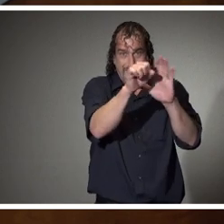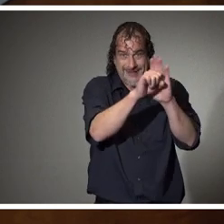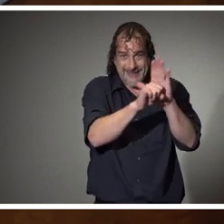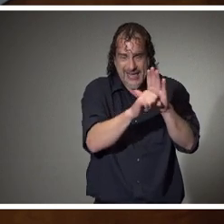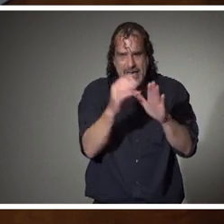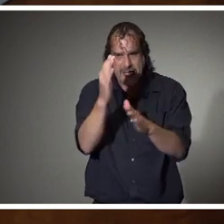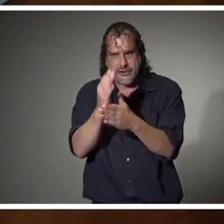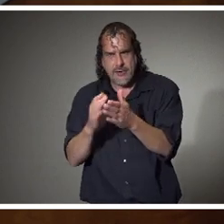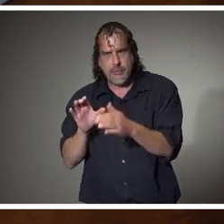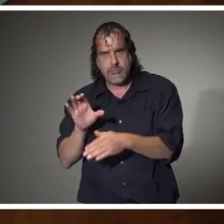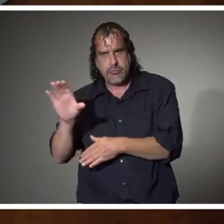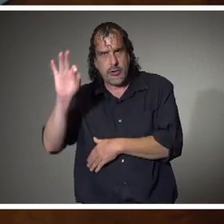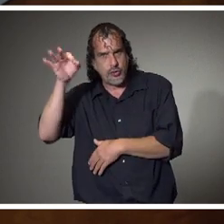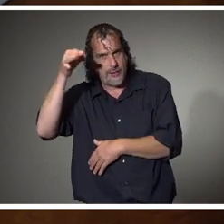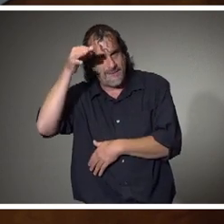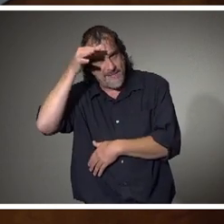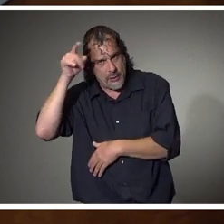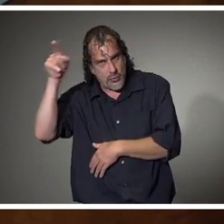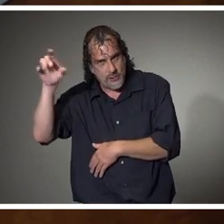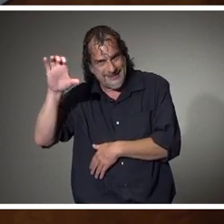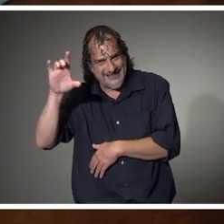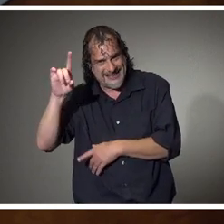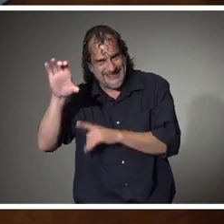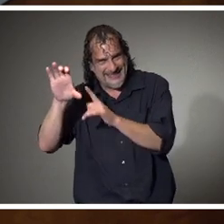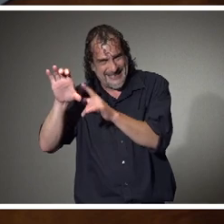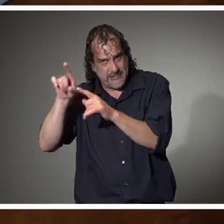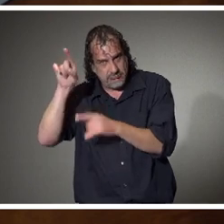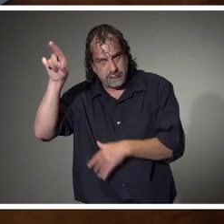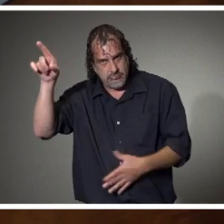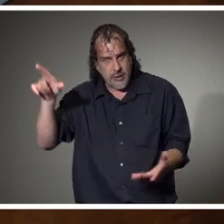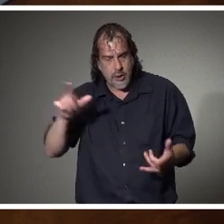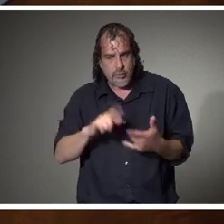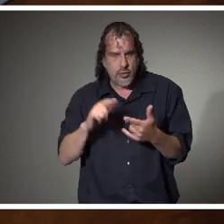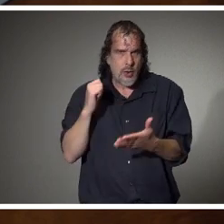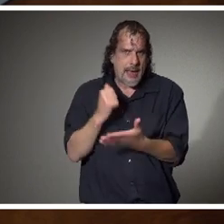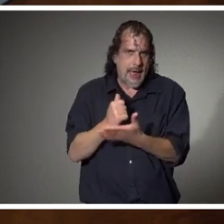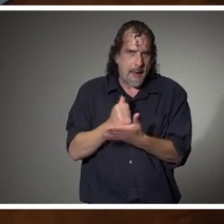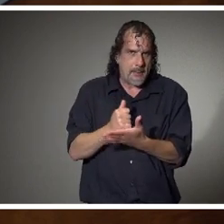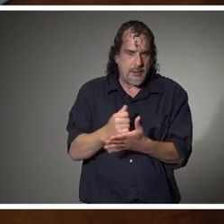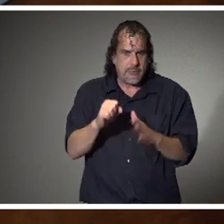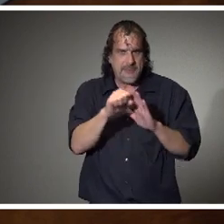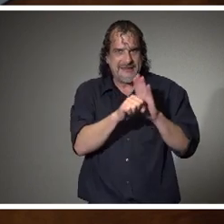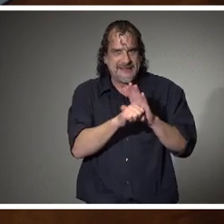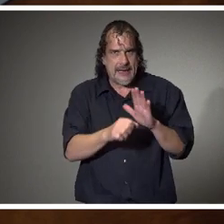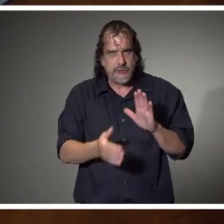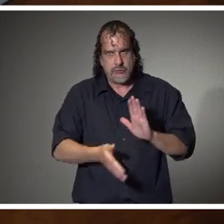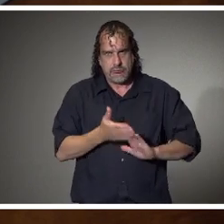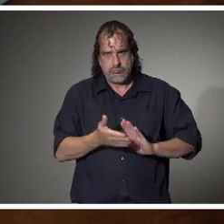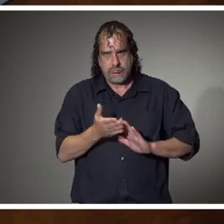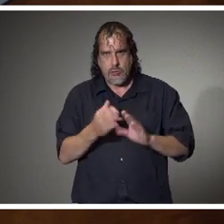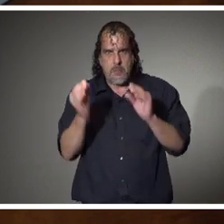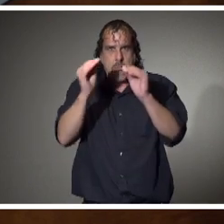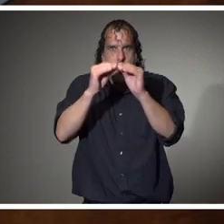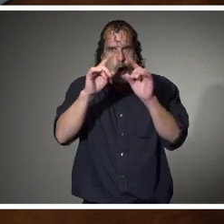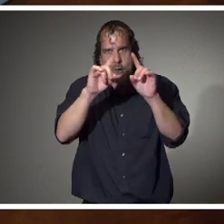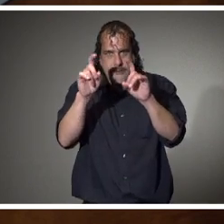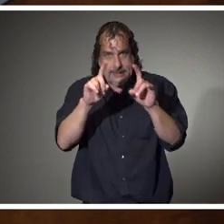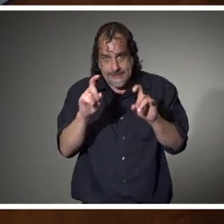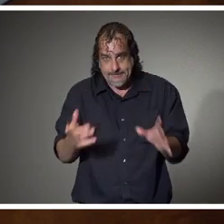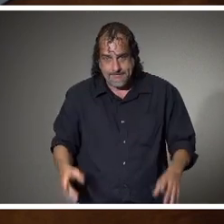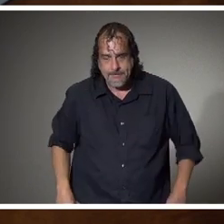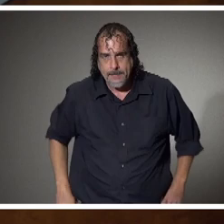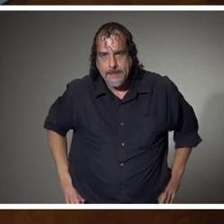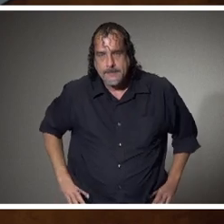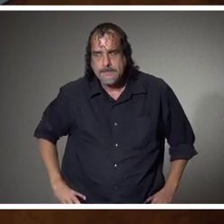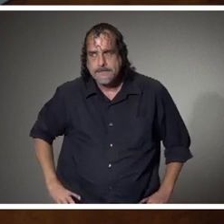to the federal government, I'm sure CDC and others, to actually help implement even more testing